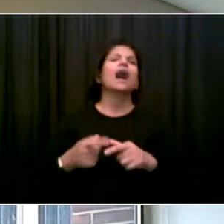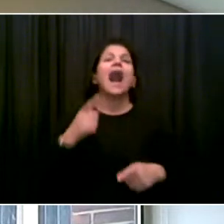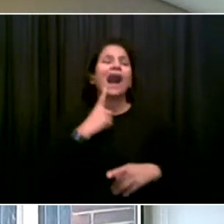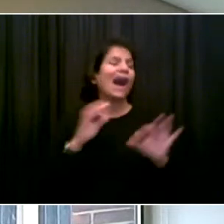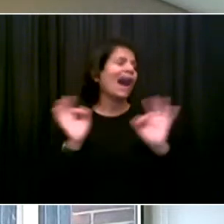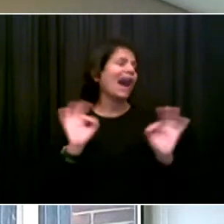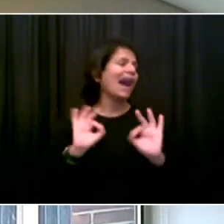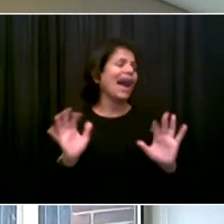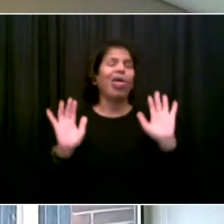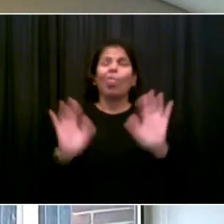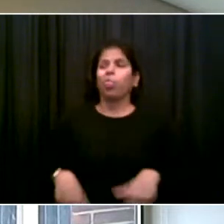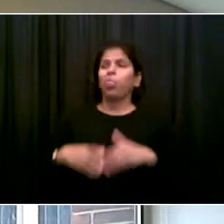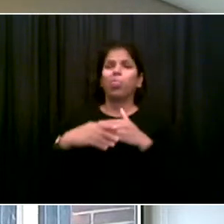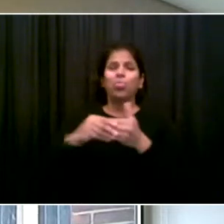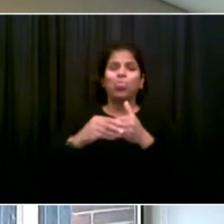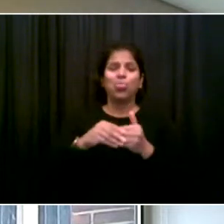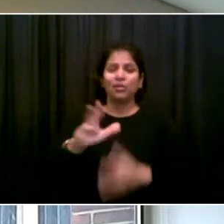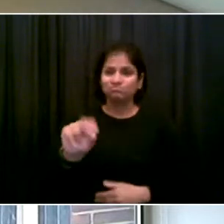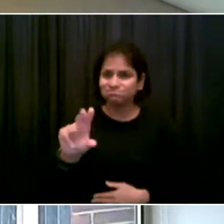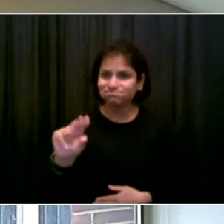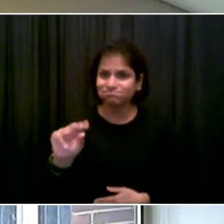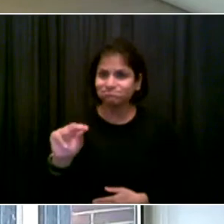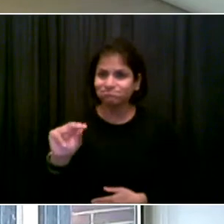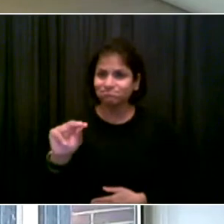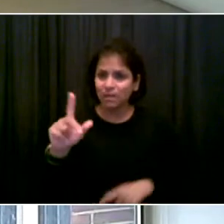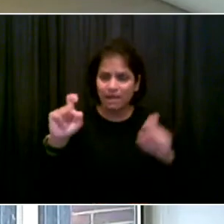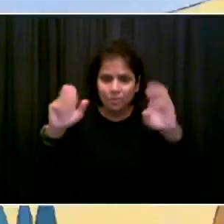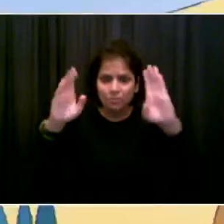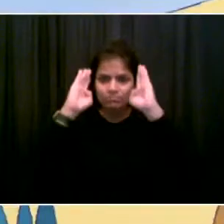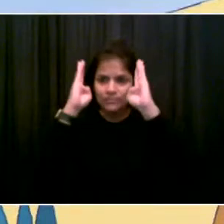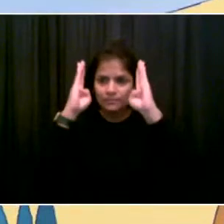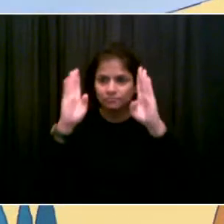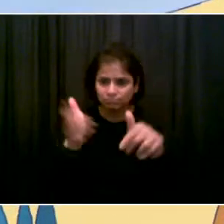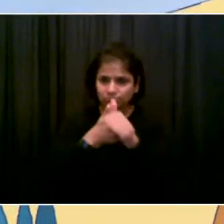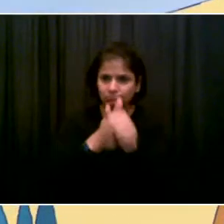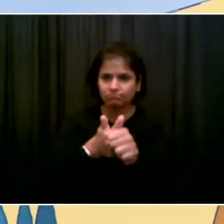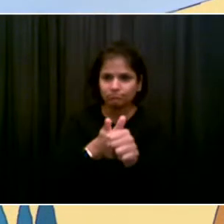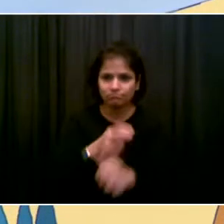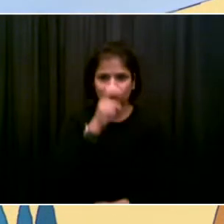everyone, we want to control this virus to keep our city safe. Amen. Go ahead, Elizabeth.